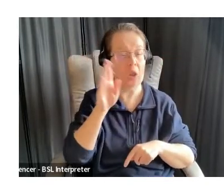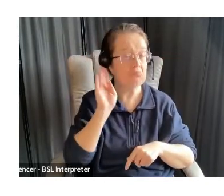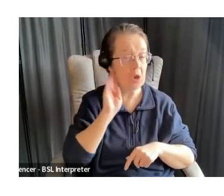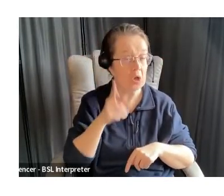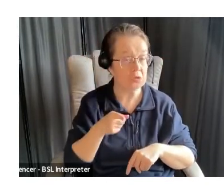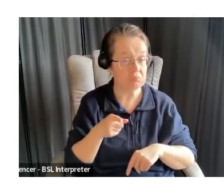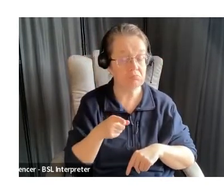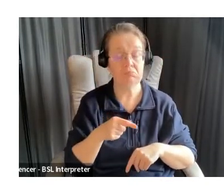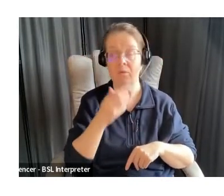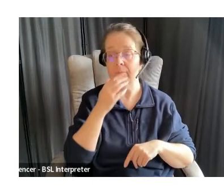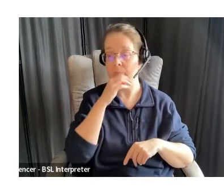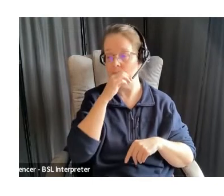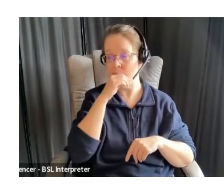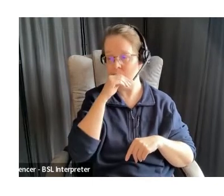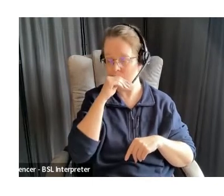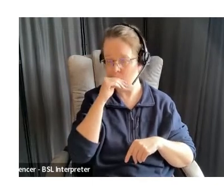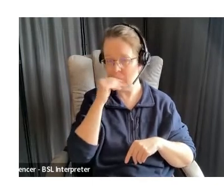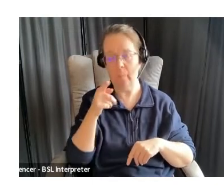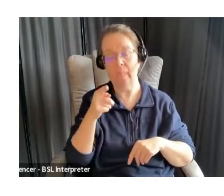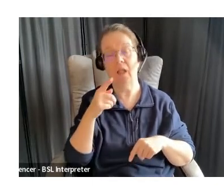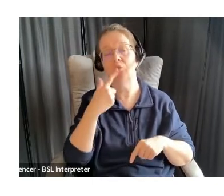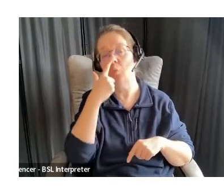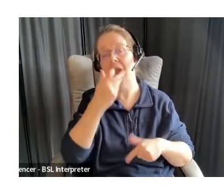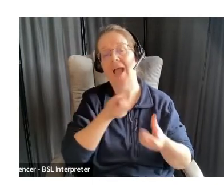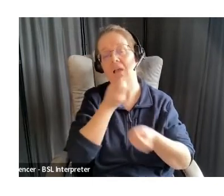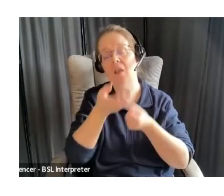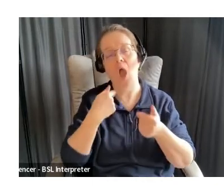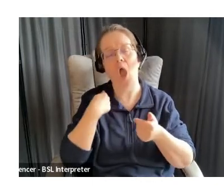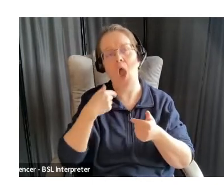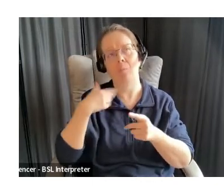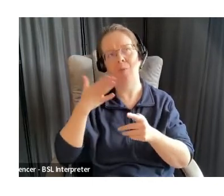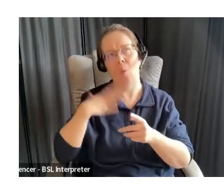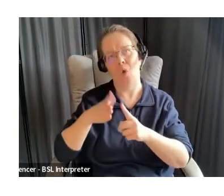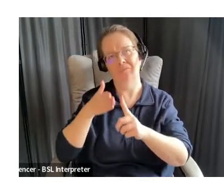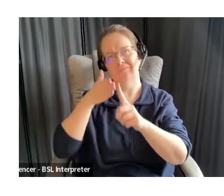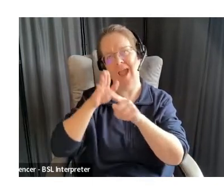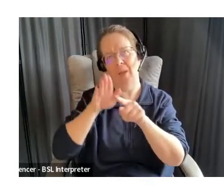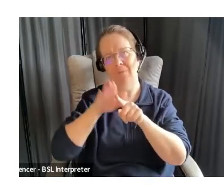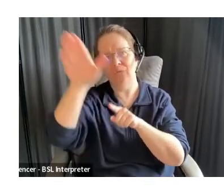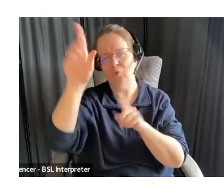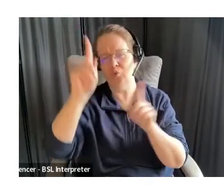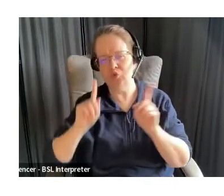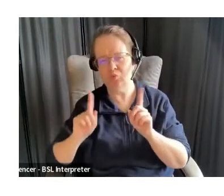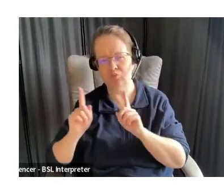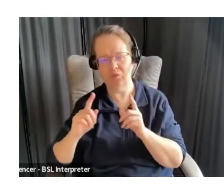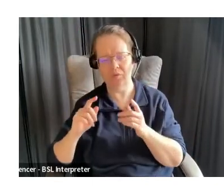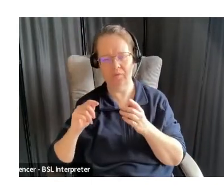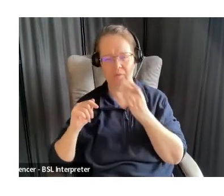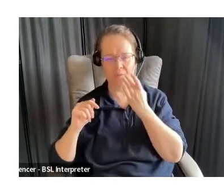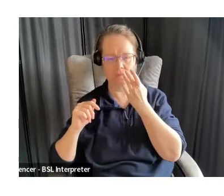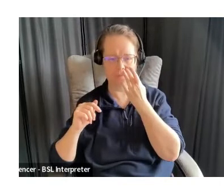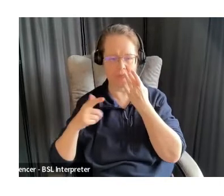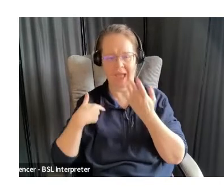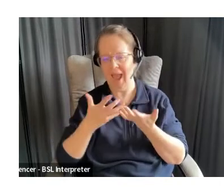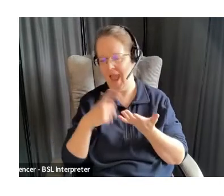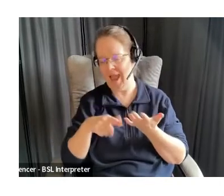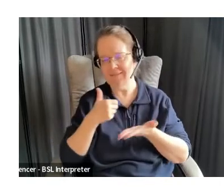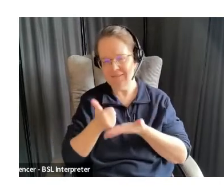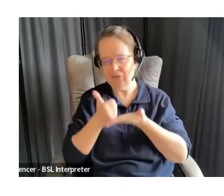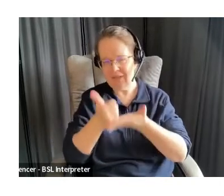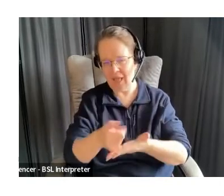share with them what you would like to do in the future, specifically how you would like to help or support this